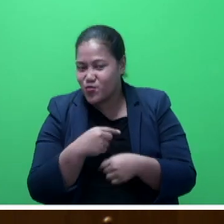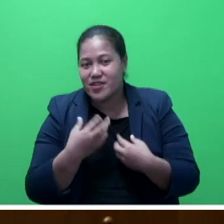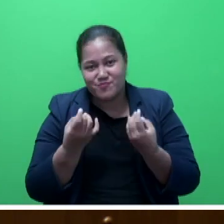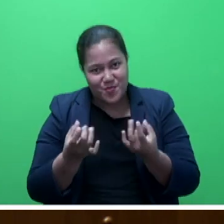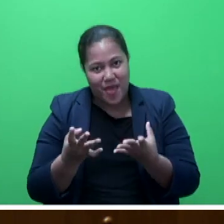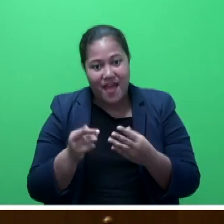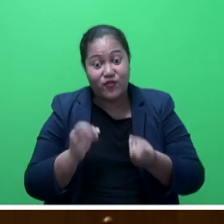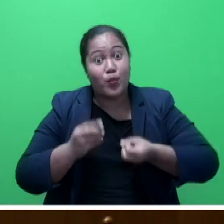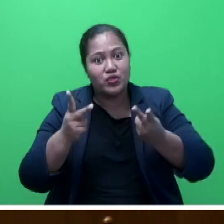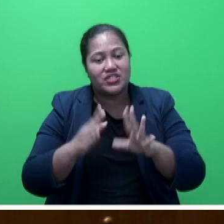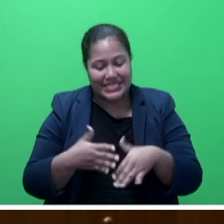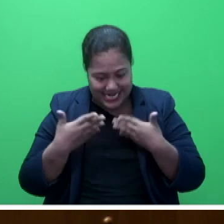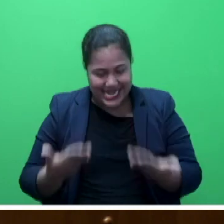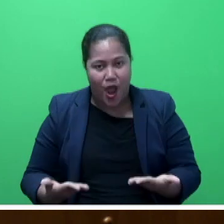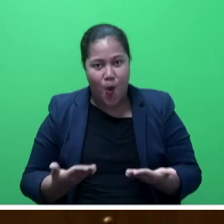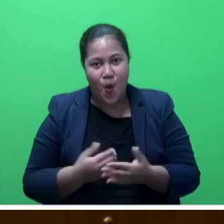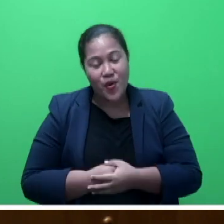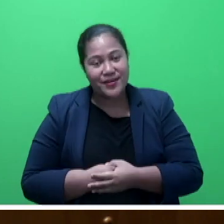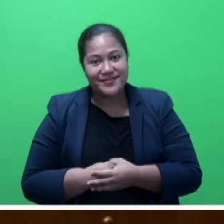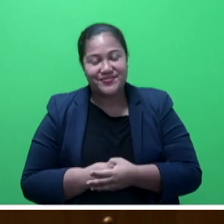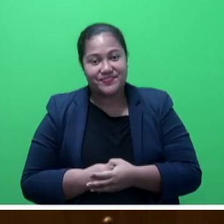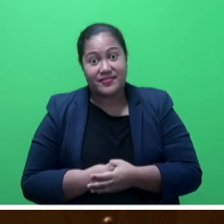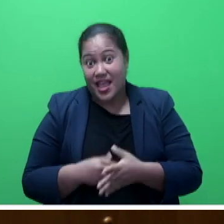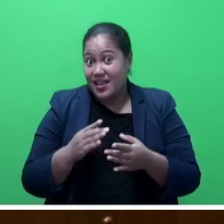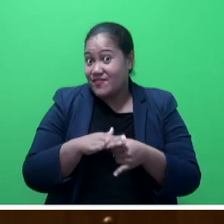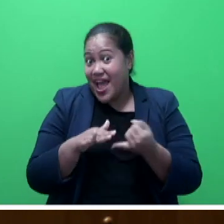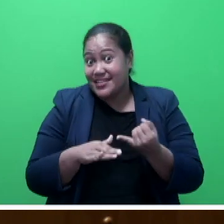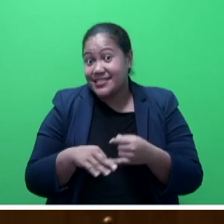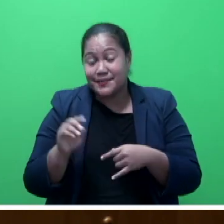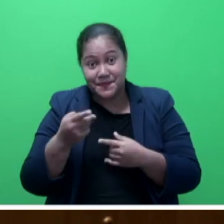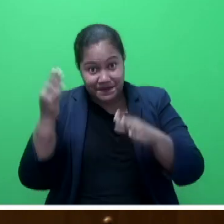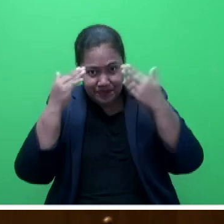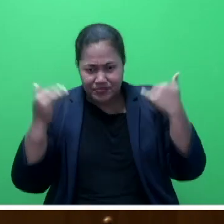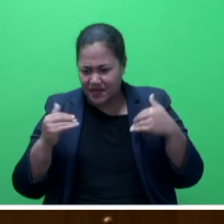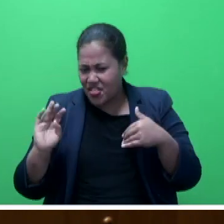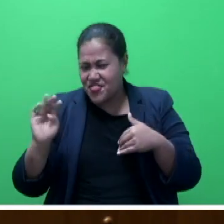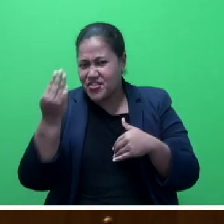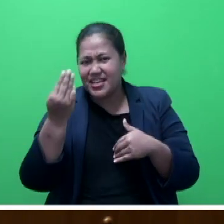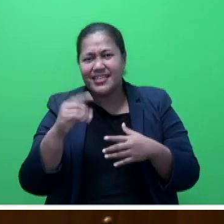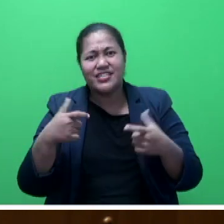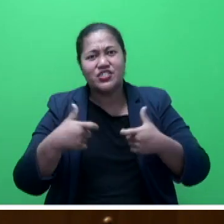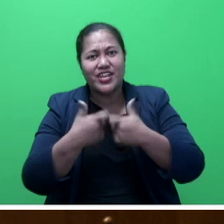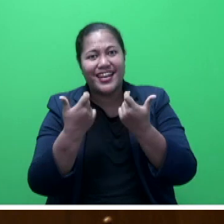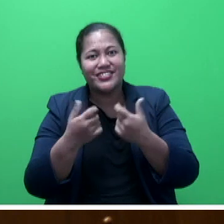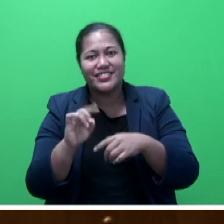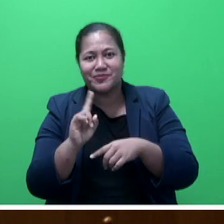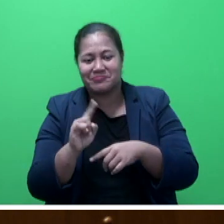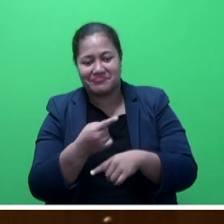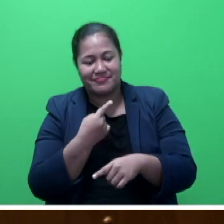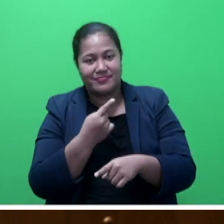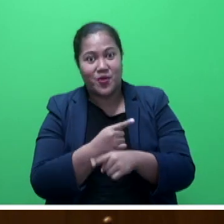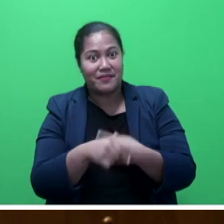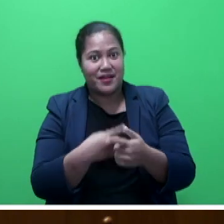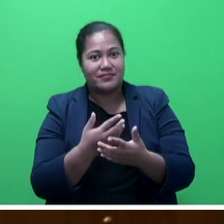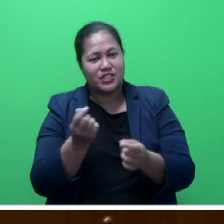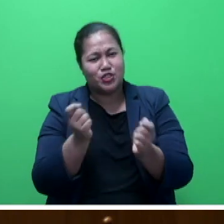now. Finally, Mr. Speaker, we come to the third great challenge His Excellency set before us: the changing